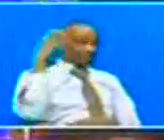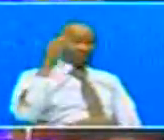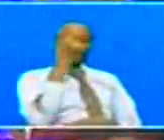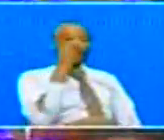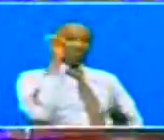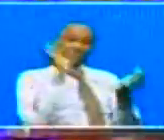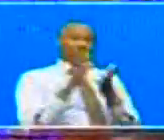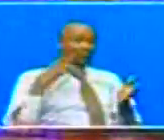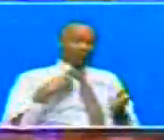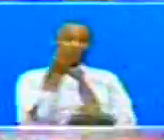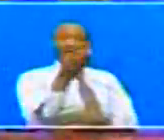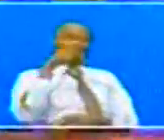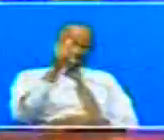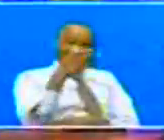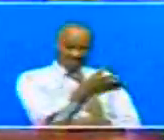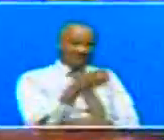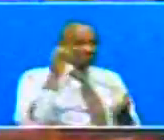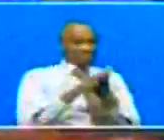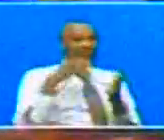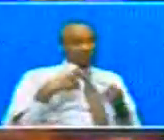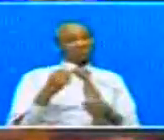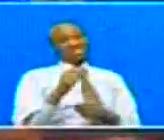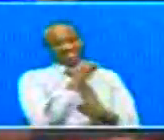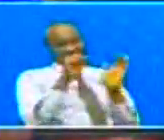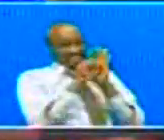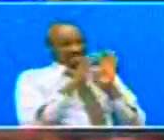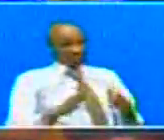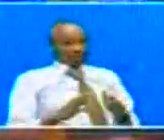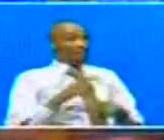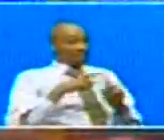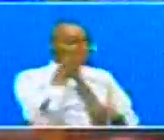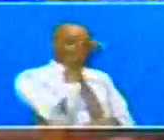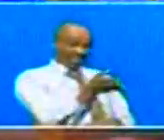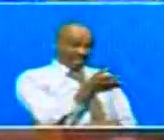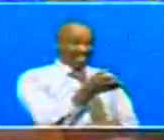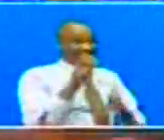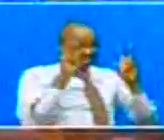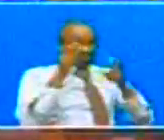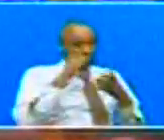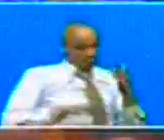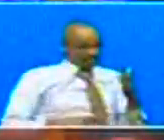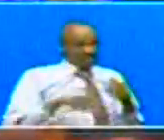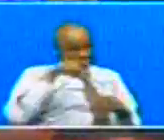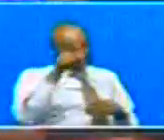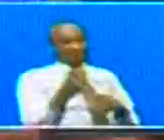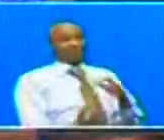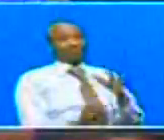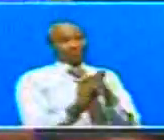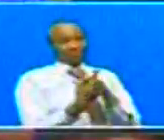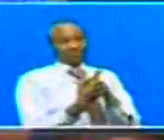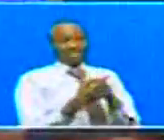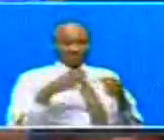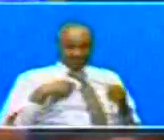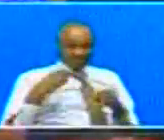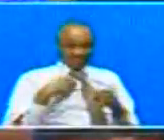He was his personal assistant, but doesn't stop him from being my friend. But beyond that, the issue is that he appears on the WikiLeaks.